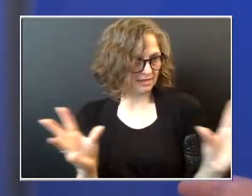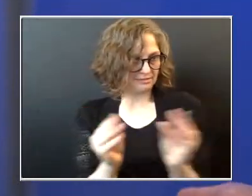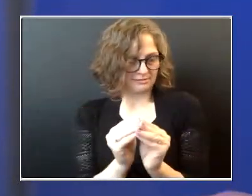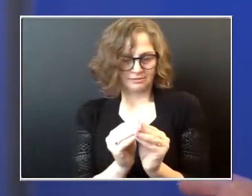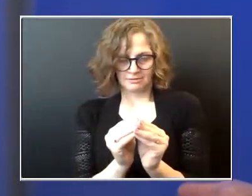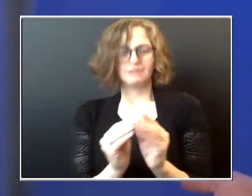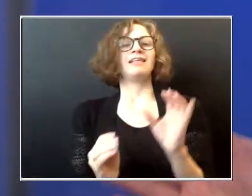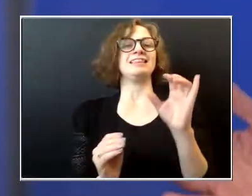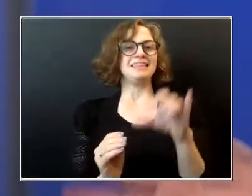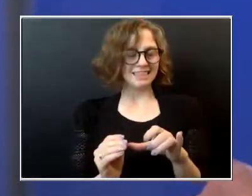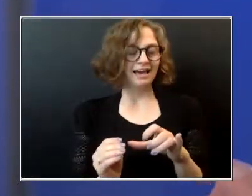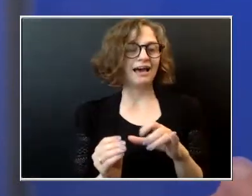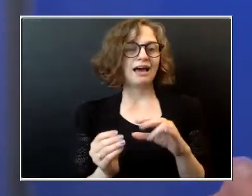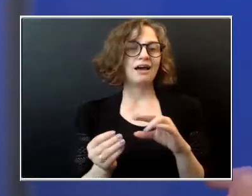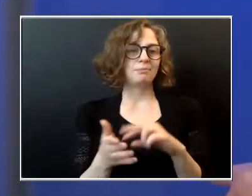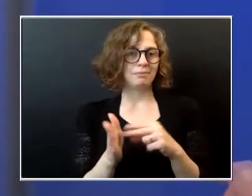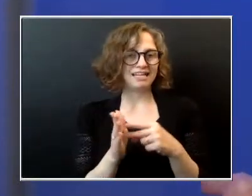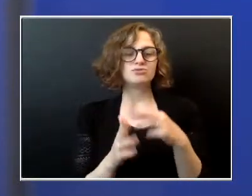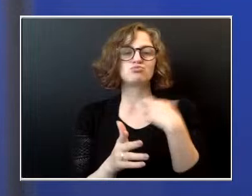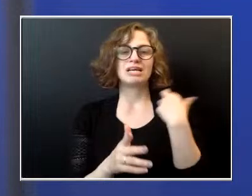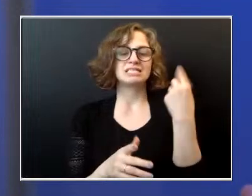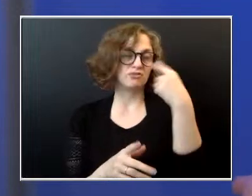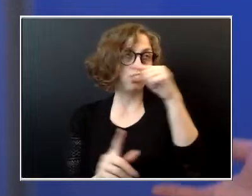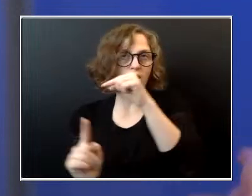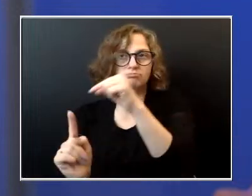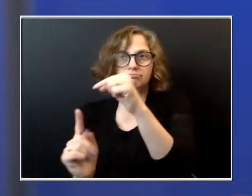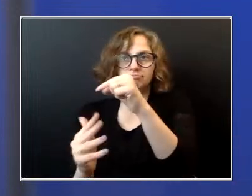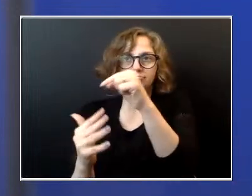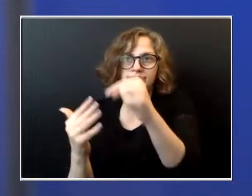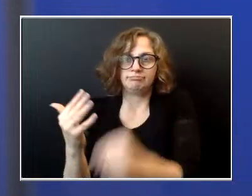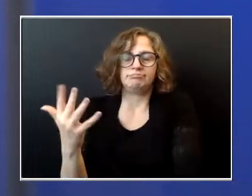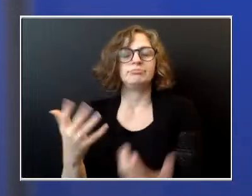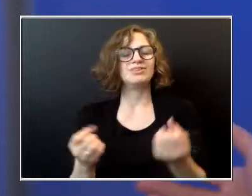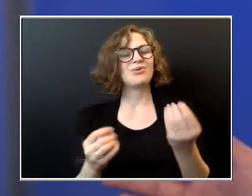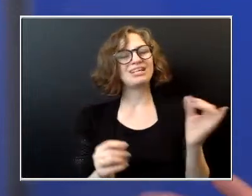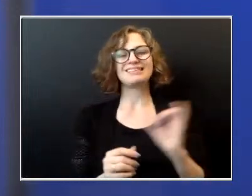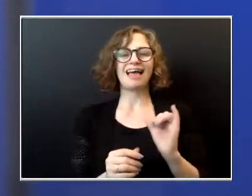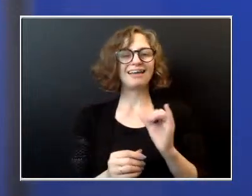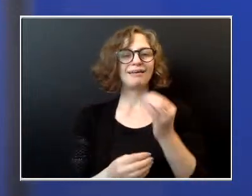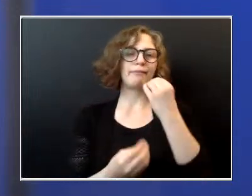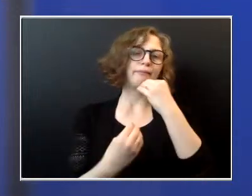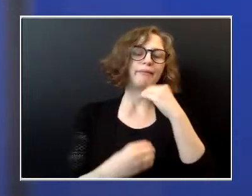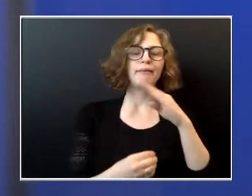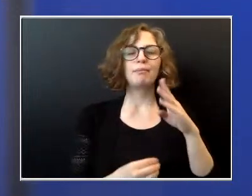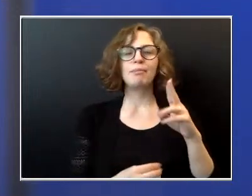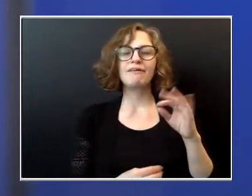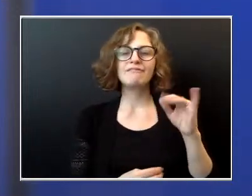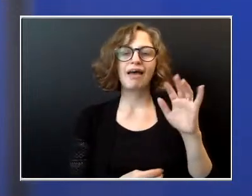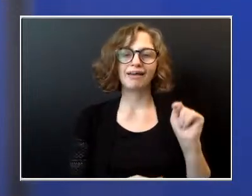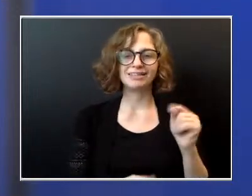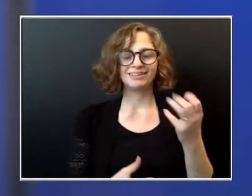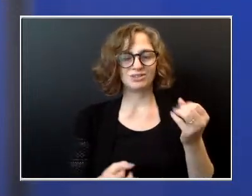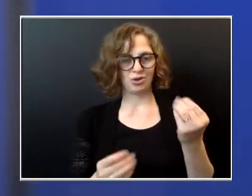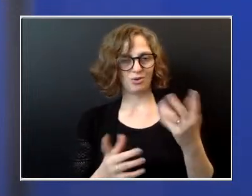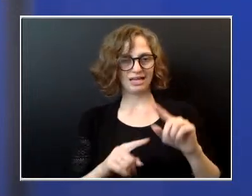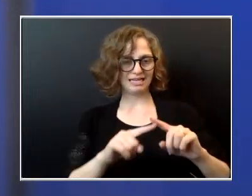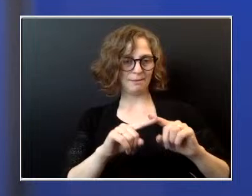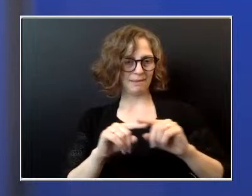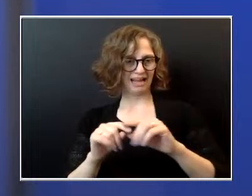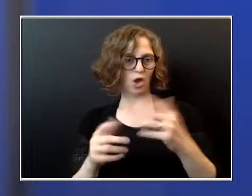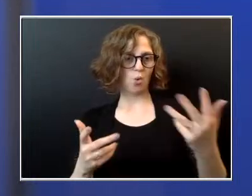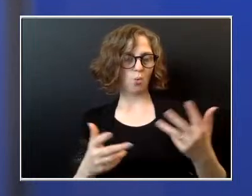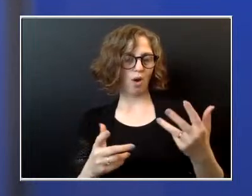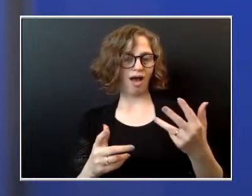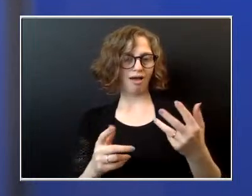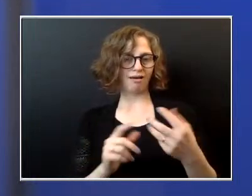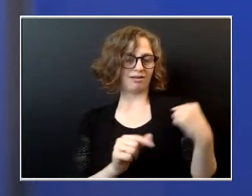you get from that buffet, it changes your outcome and what you eat and how you develop. So those are the different ways. I'm excited to see how the